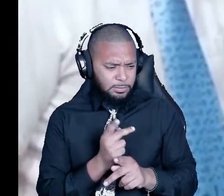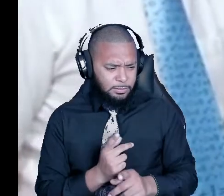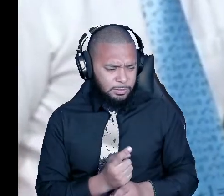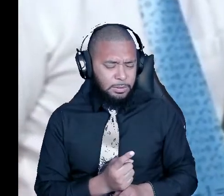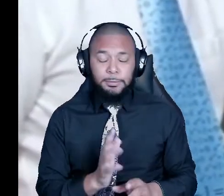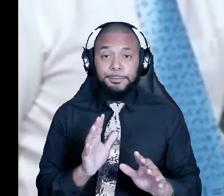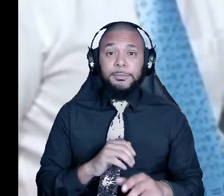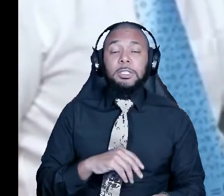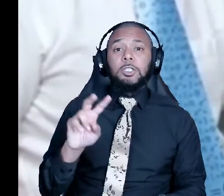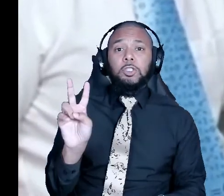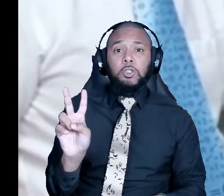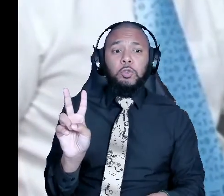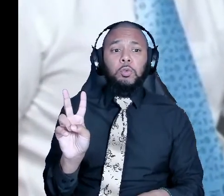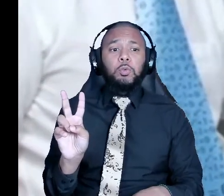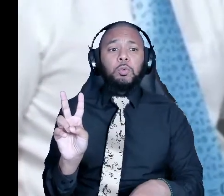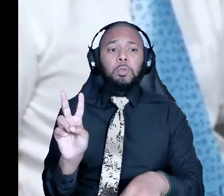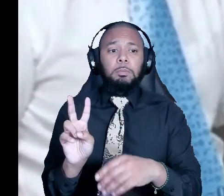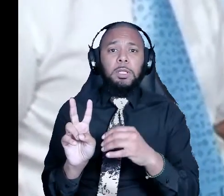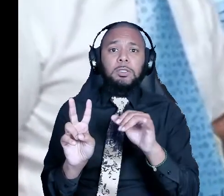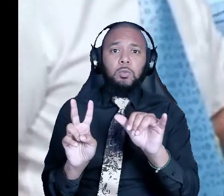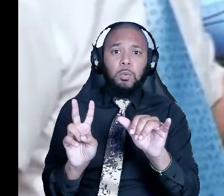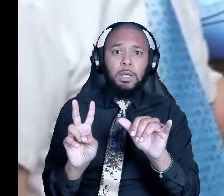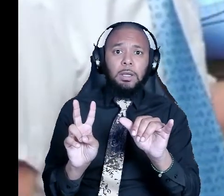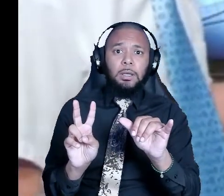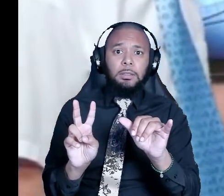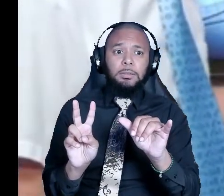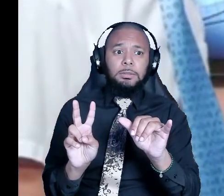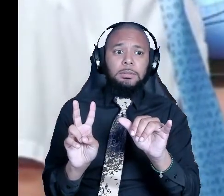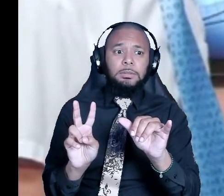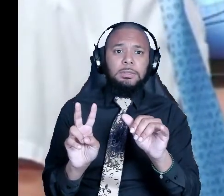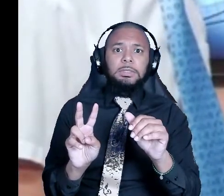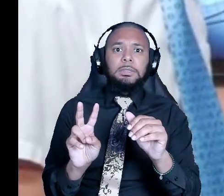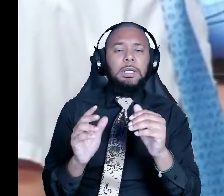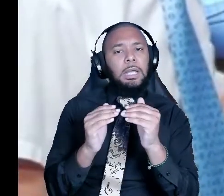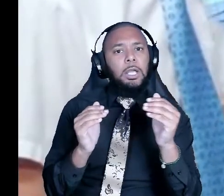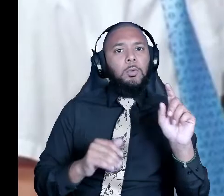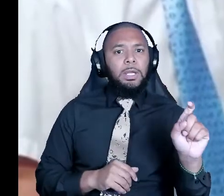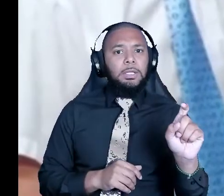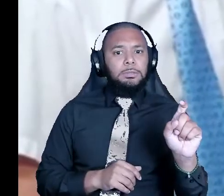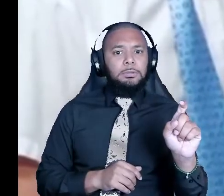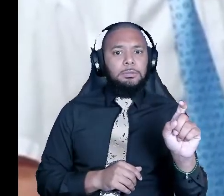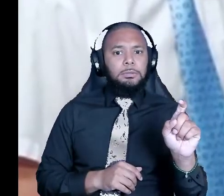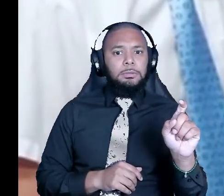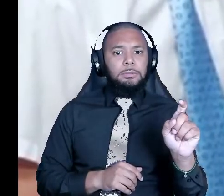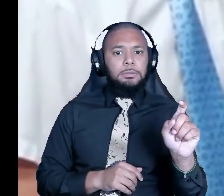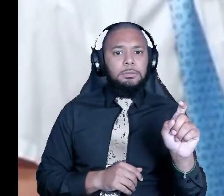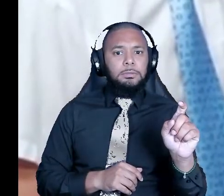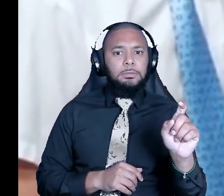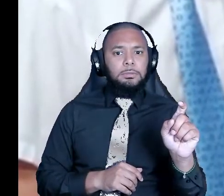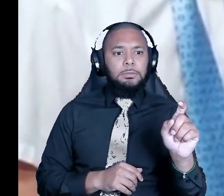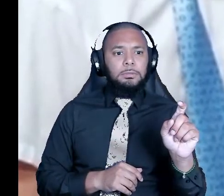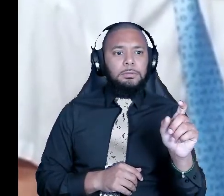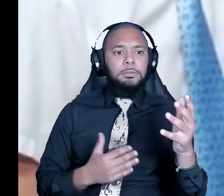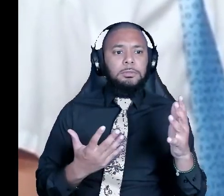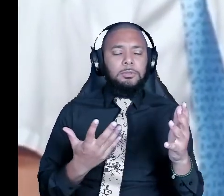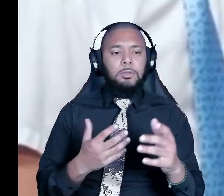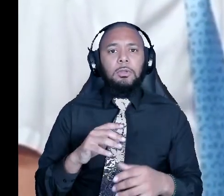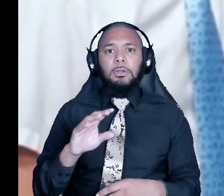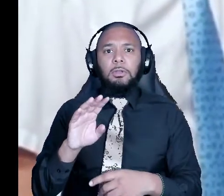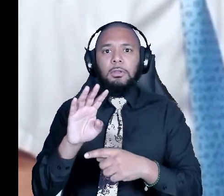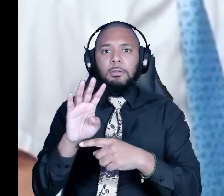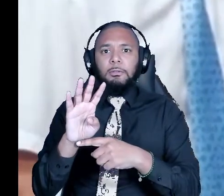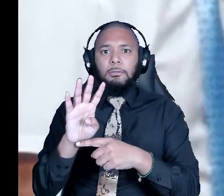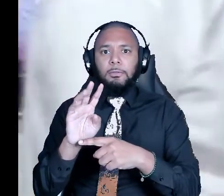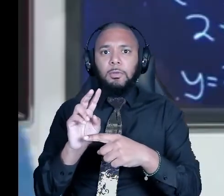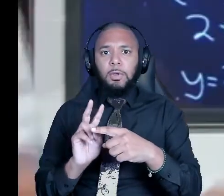y should tell me x. When you look at your substitute, that will tell you x. So 4/2